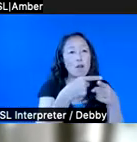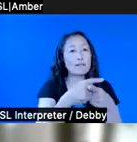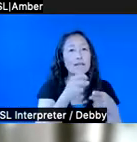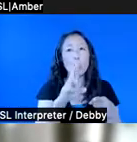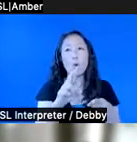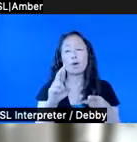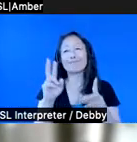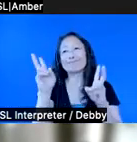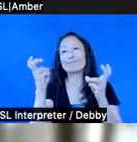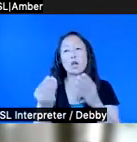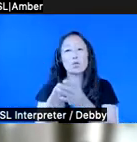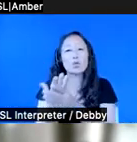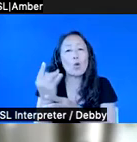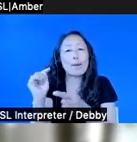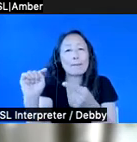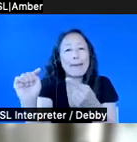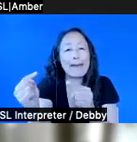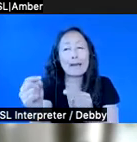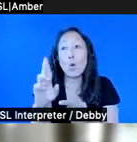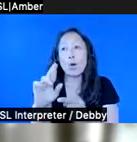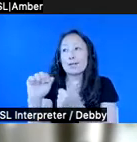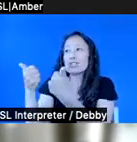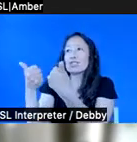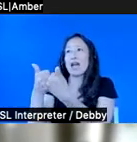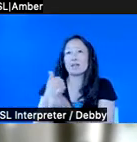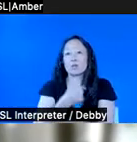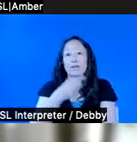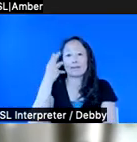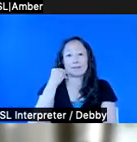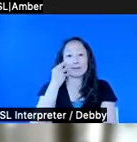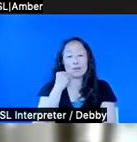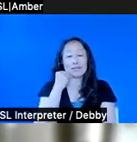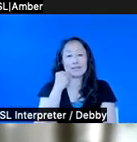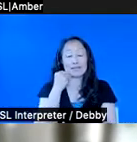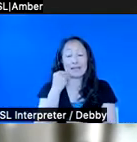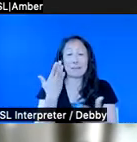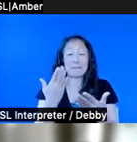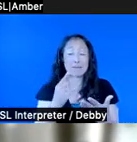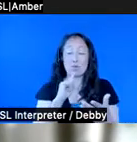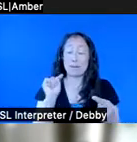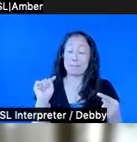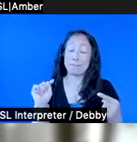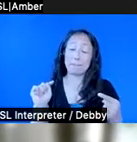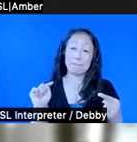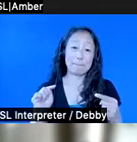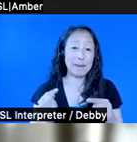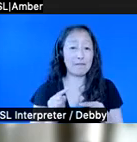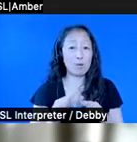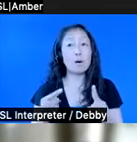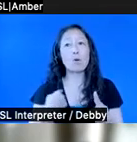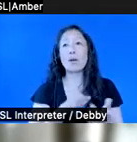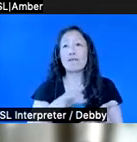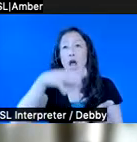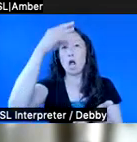or a challenge that we've experienced, and it may be really painful, but we've learned from it, right?